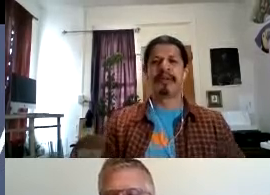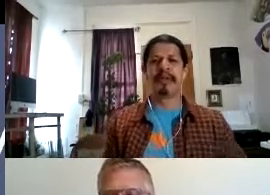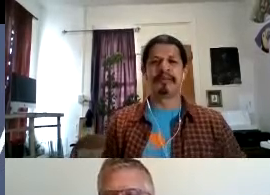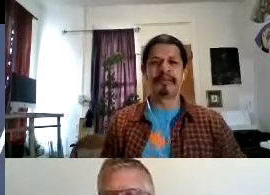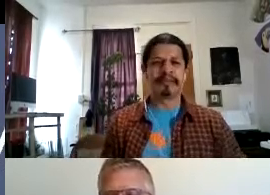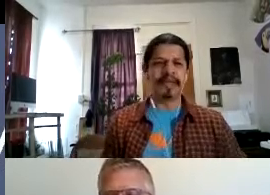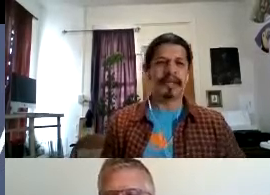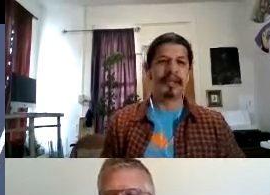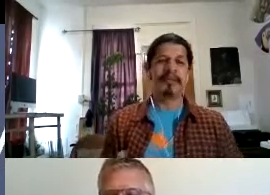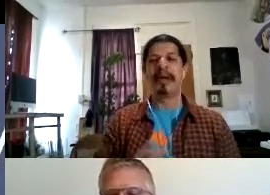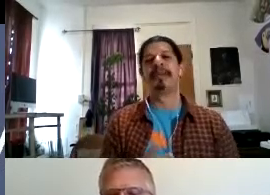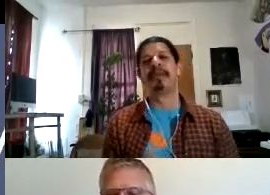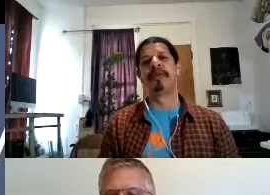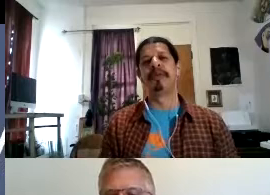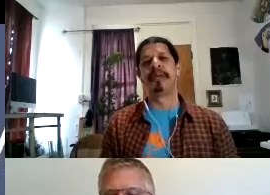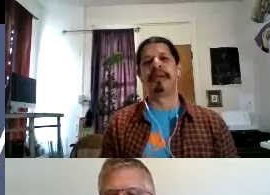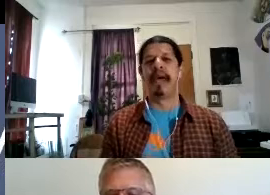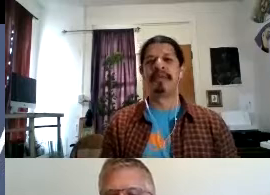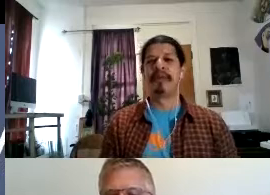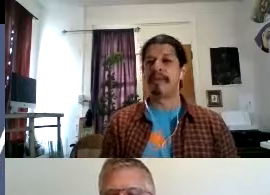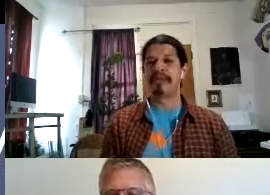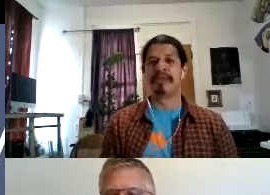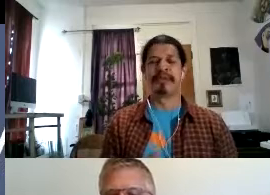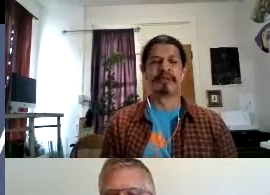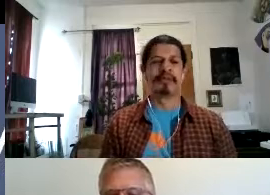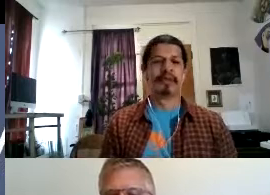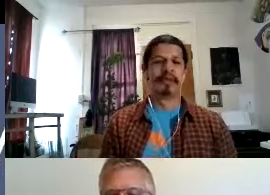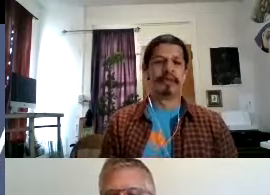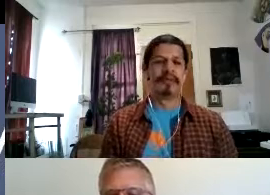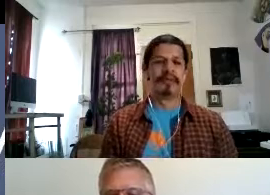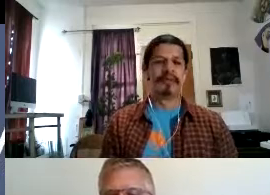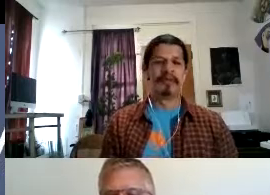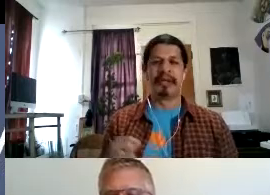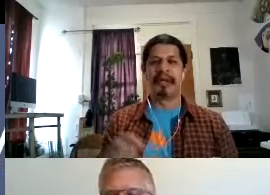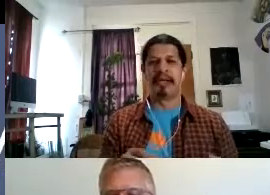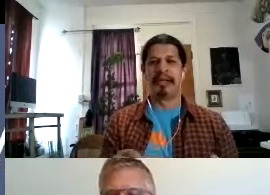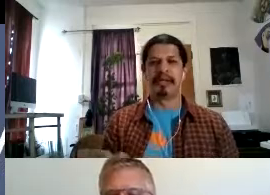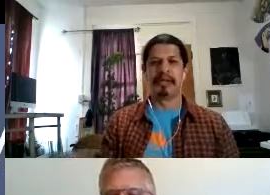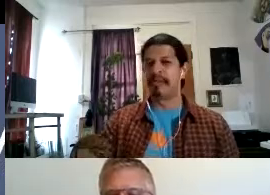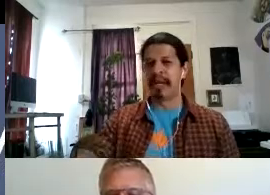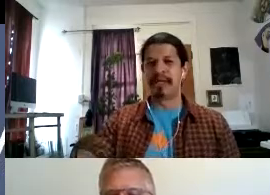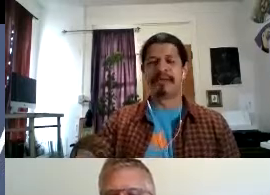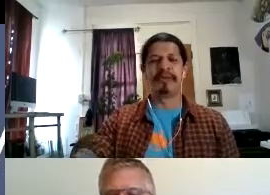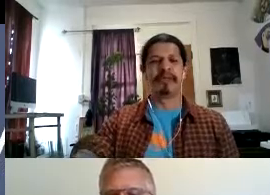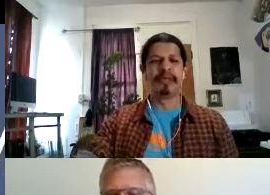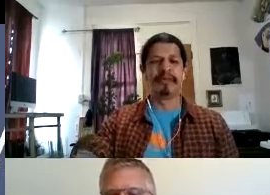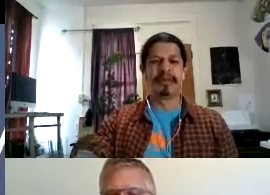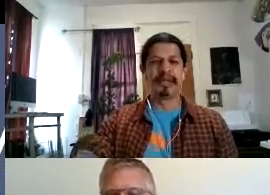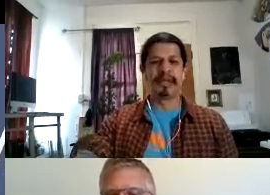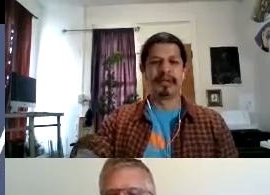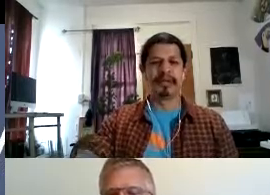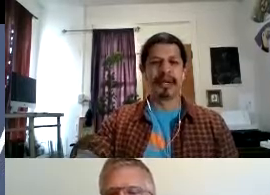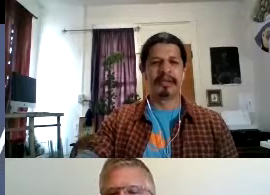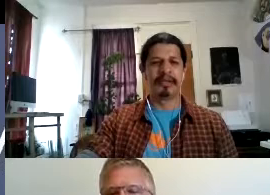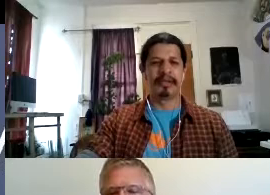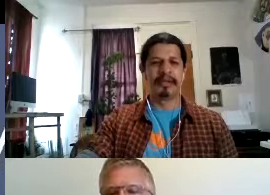remind everybody that we have the closed caption option. So if you want to add subtitles,